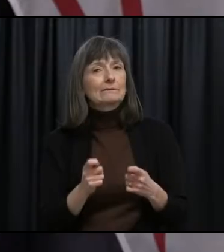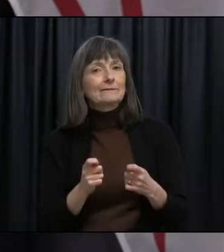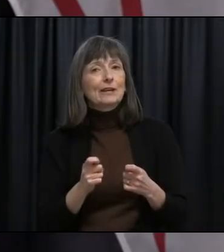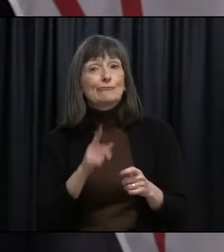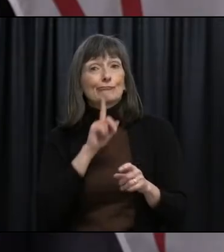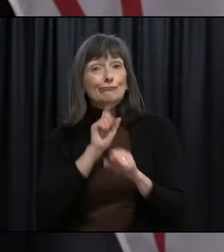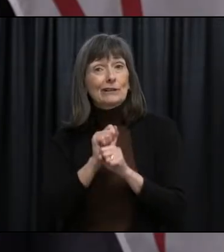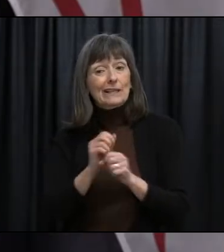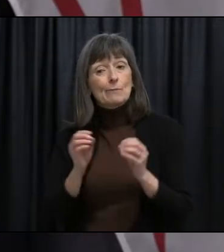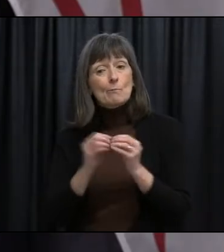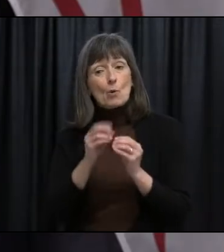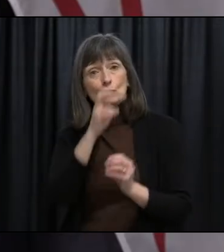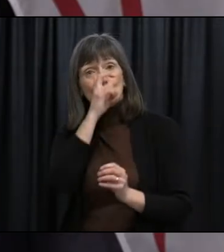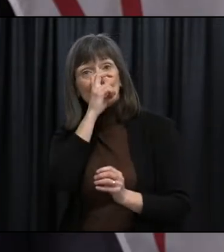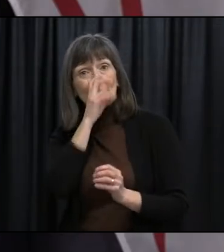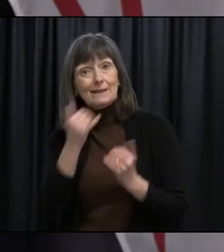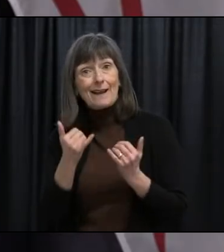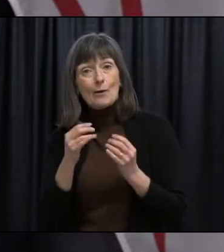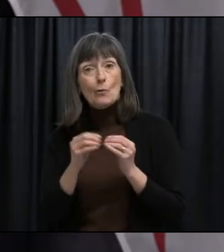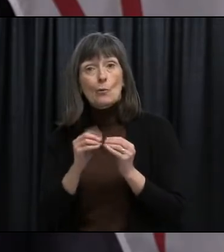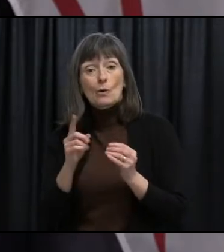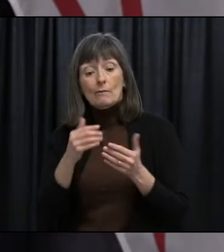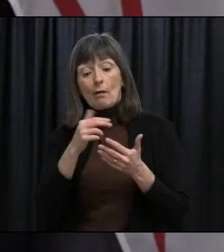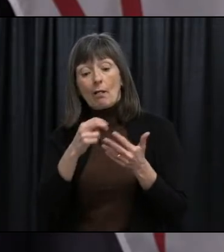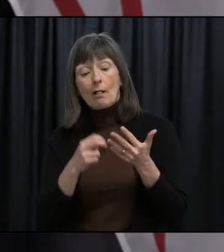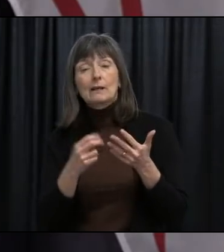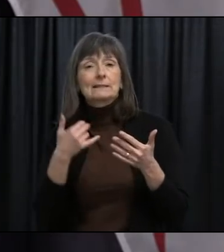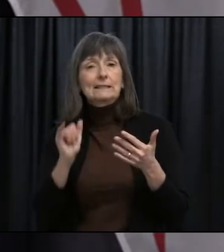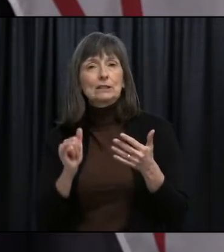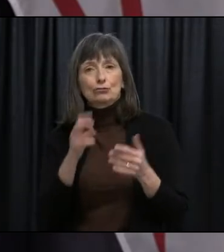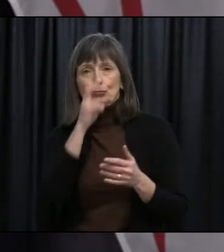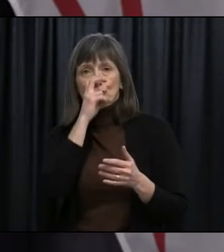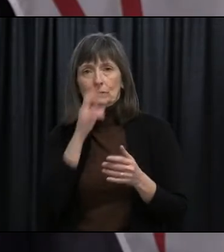where we really have to be much more careful going forward.